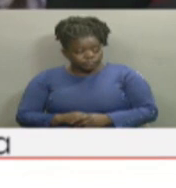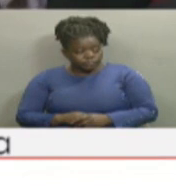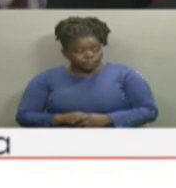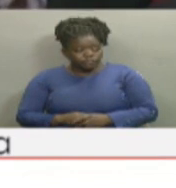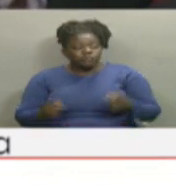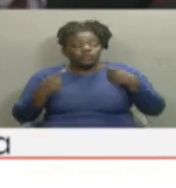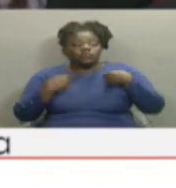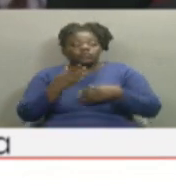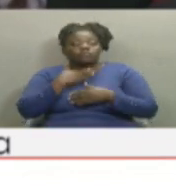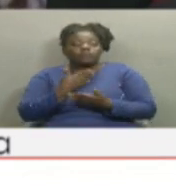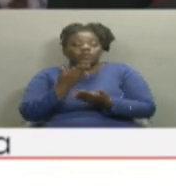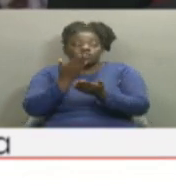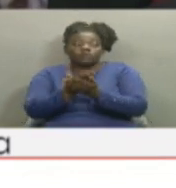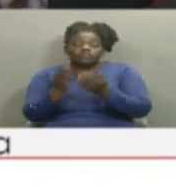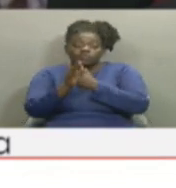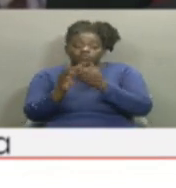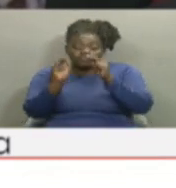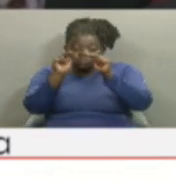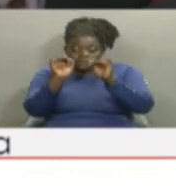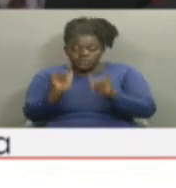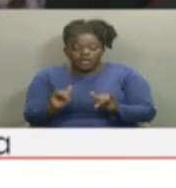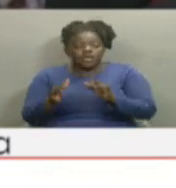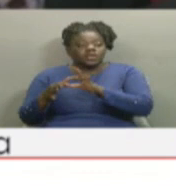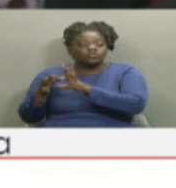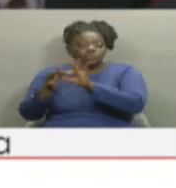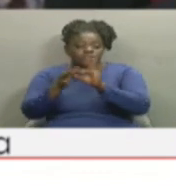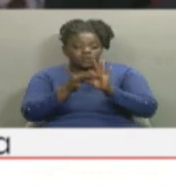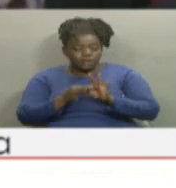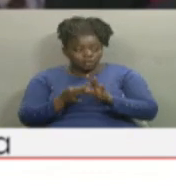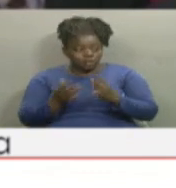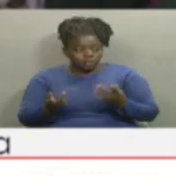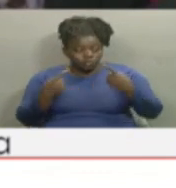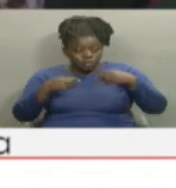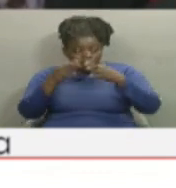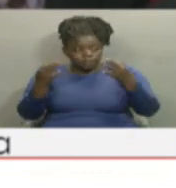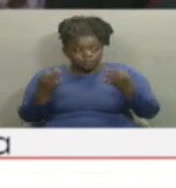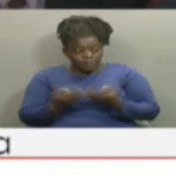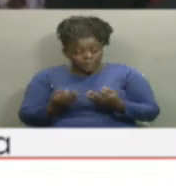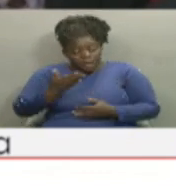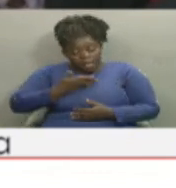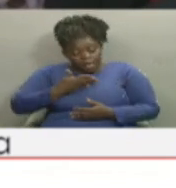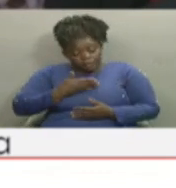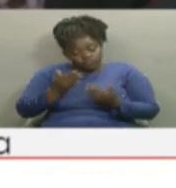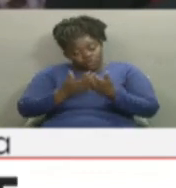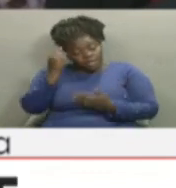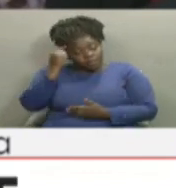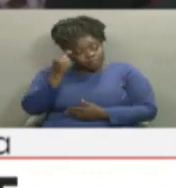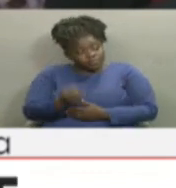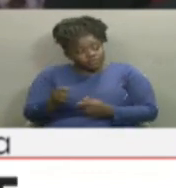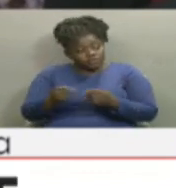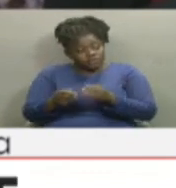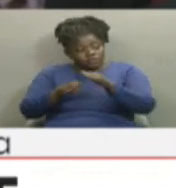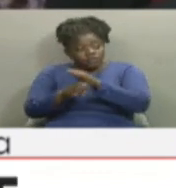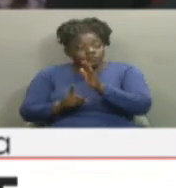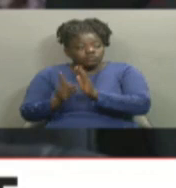We want to urge the country to remain united. We have families to look after, an economy